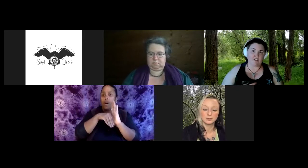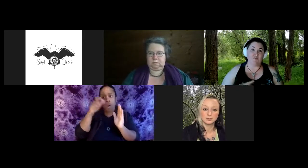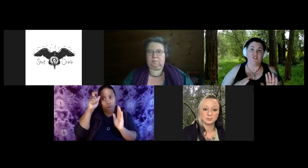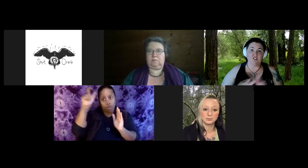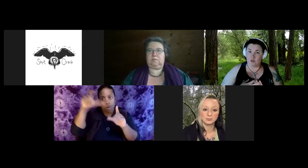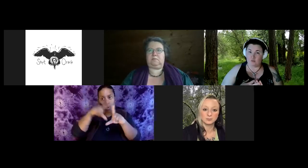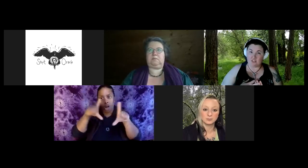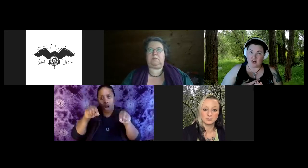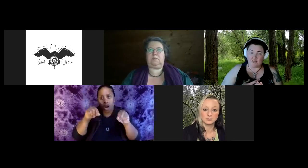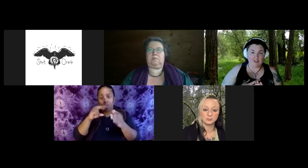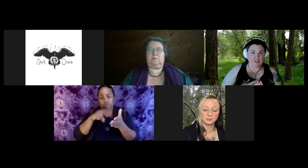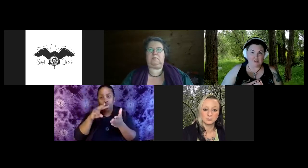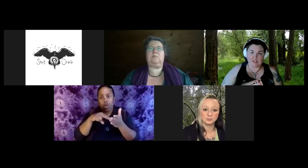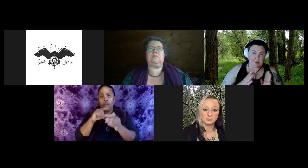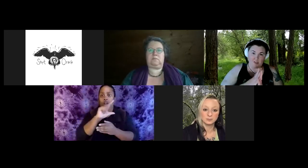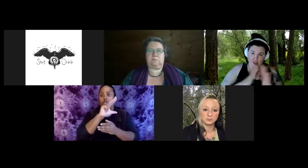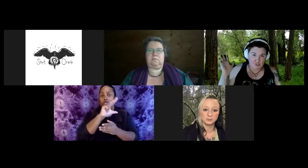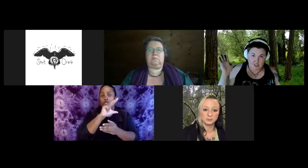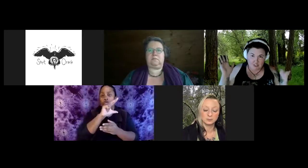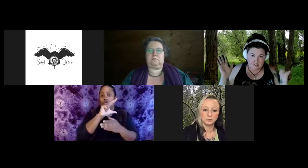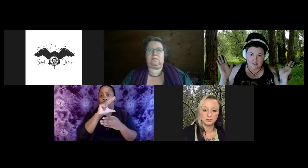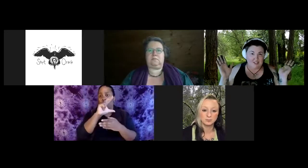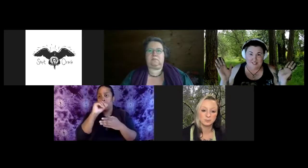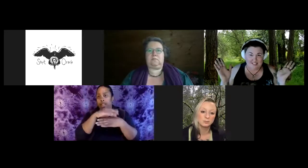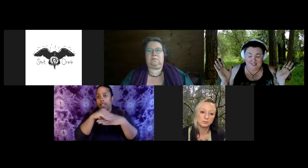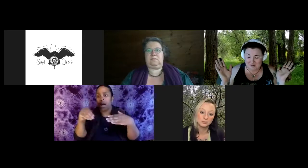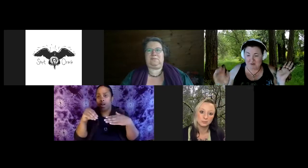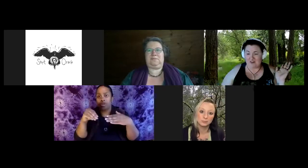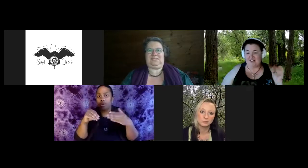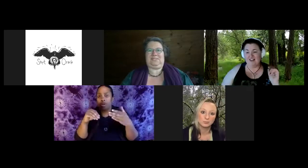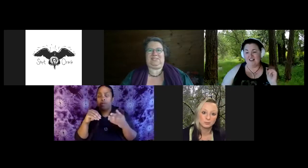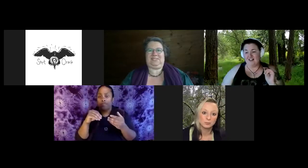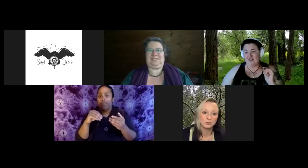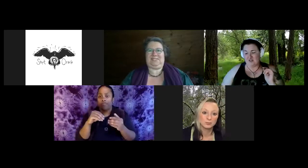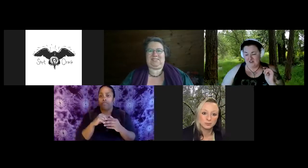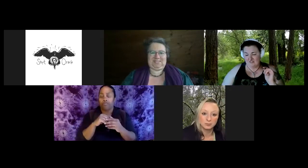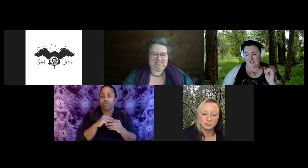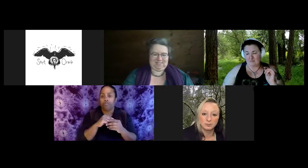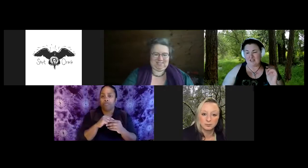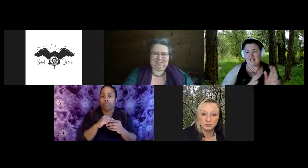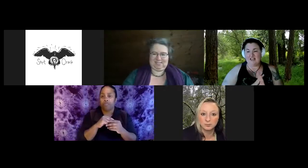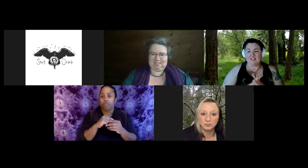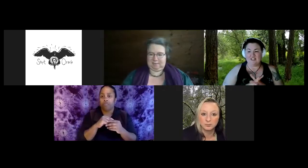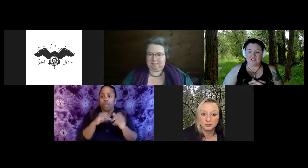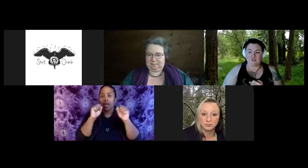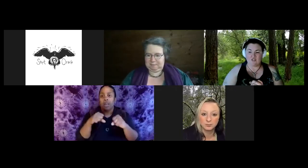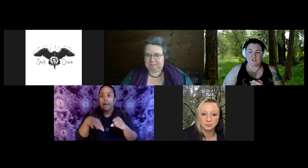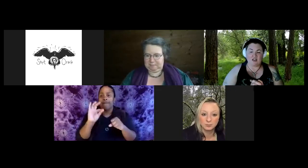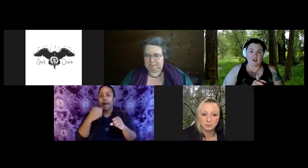for $30, which is 30% off. So I just went with all 30s so it's easy to remember. You can find me